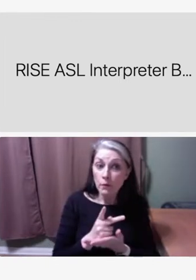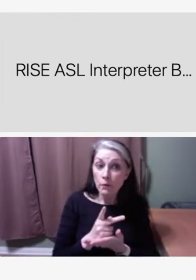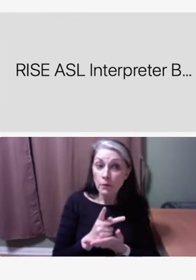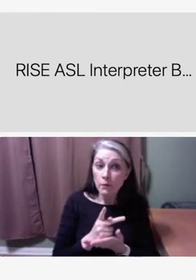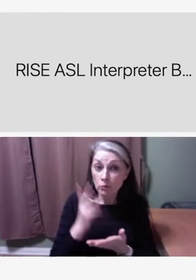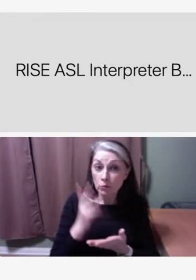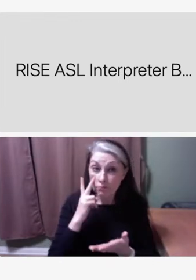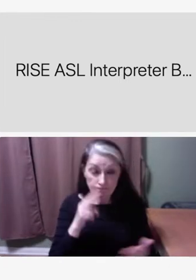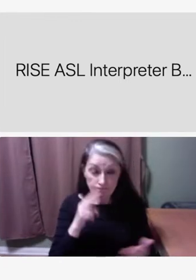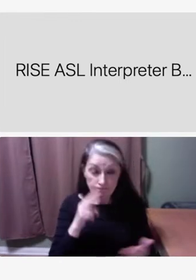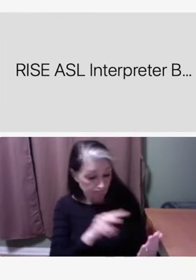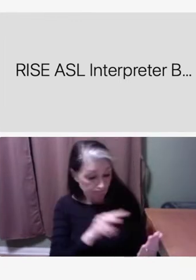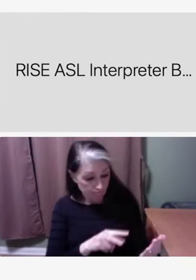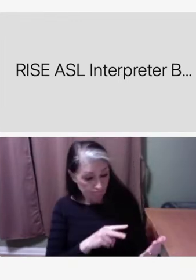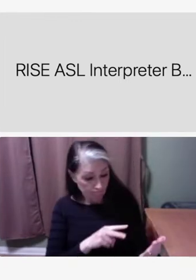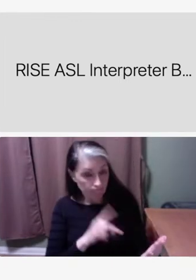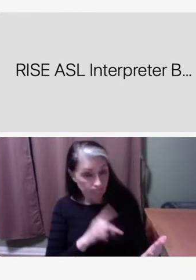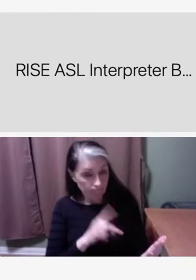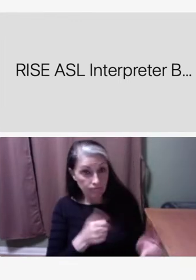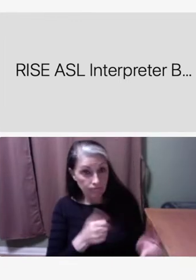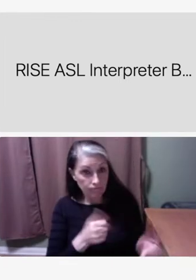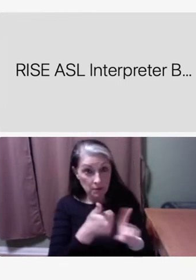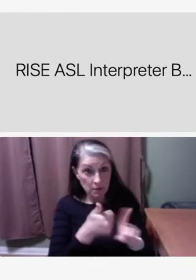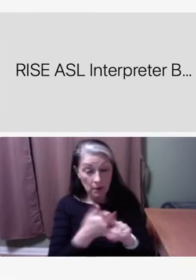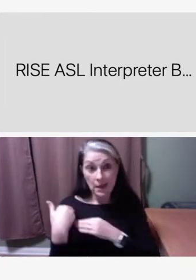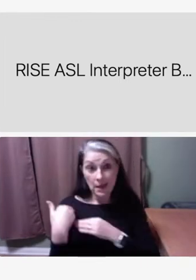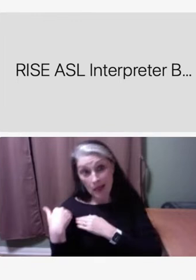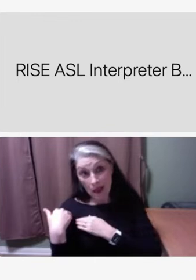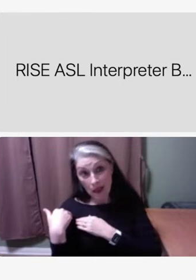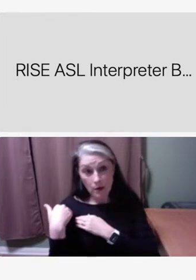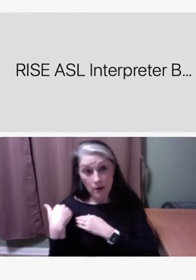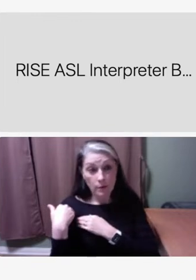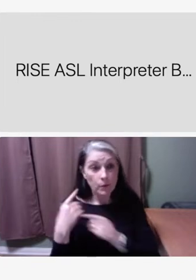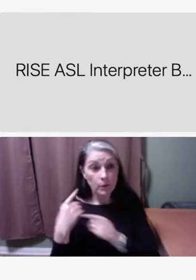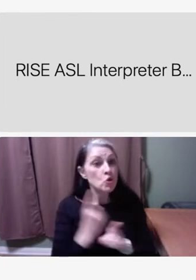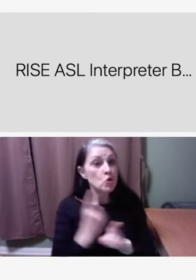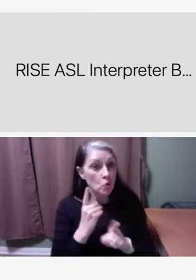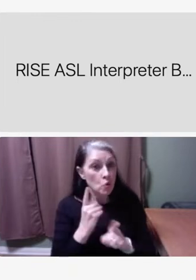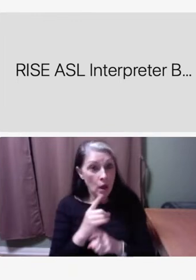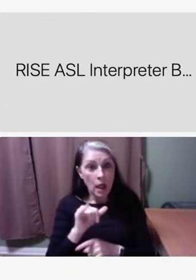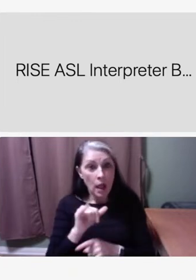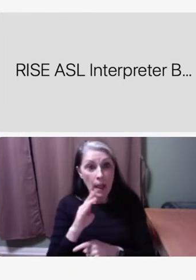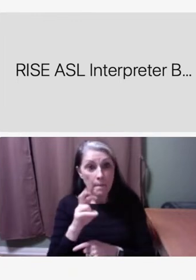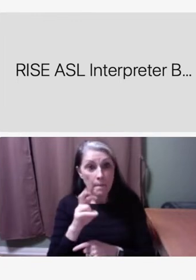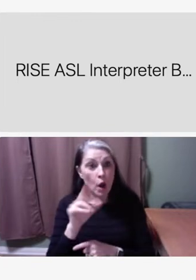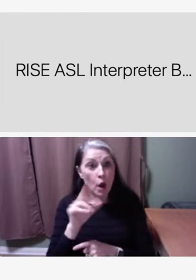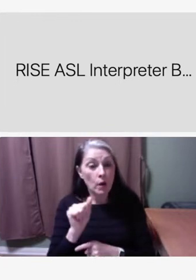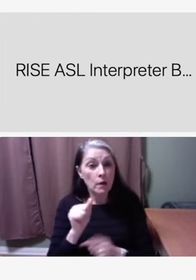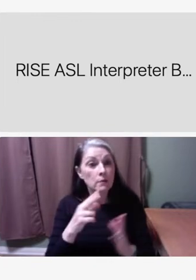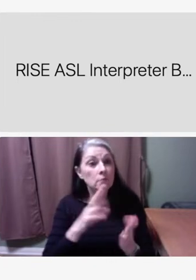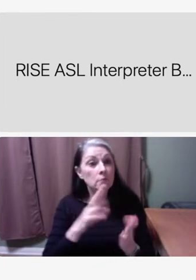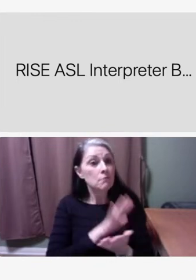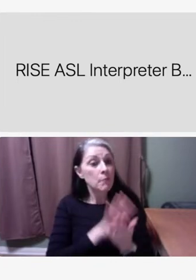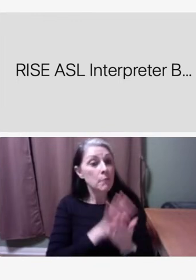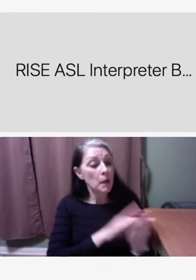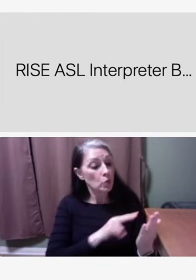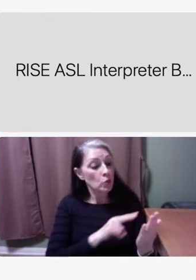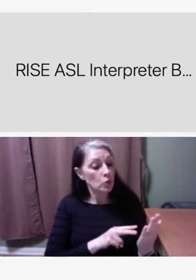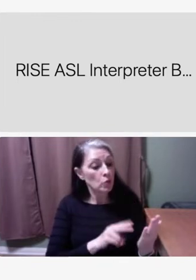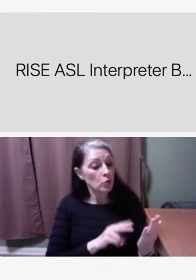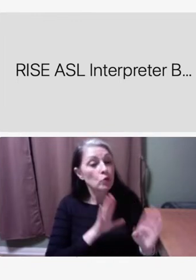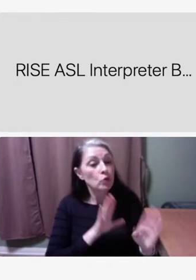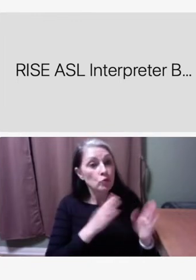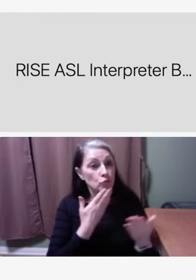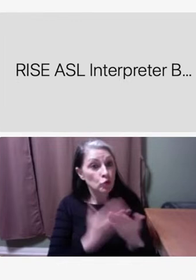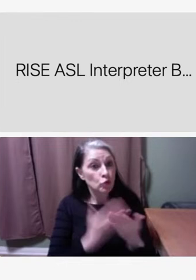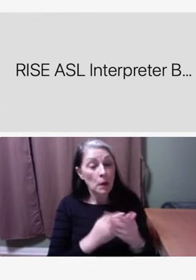them accountable. And I know you're absolutely right, Mr. Ybarra. It's great on paper, but it's about monitoring, because